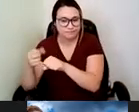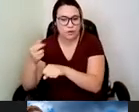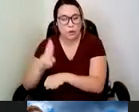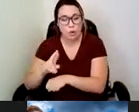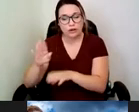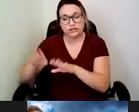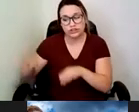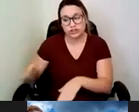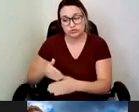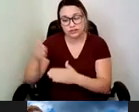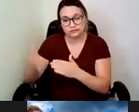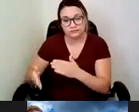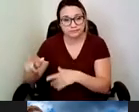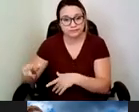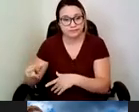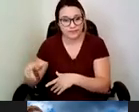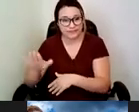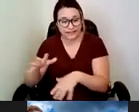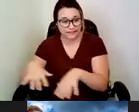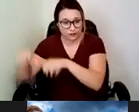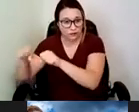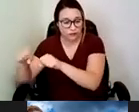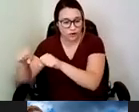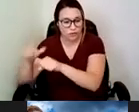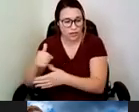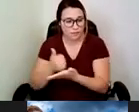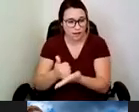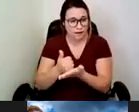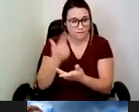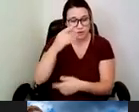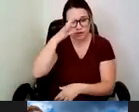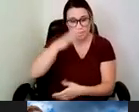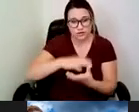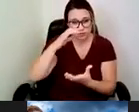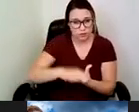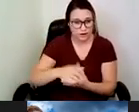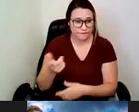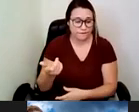Family Decision Act, to, you know, would that be helpful to them? Next slide.